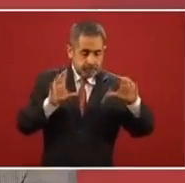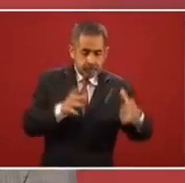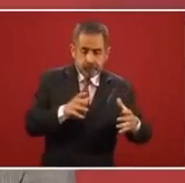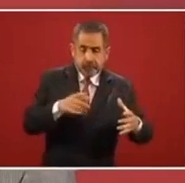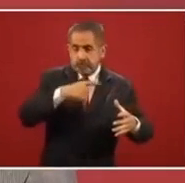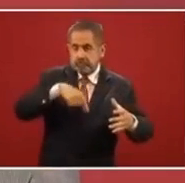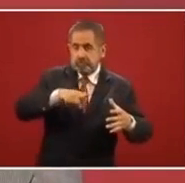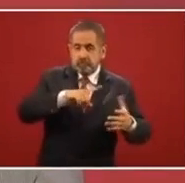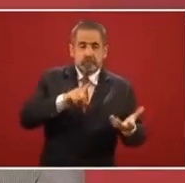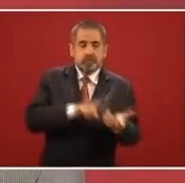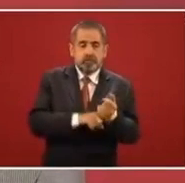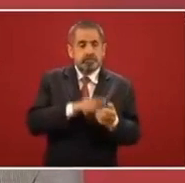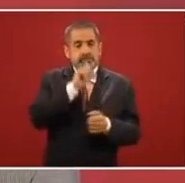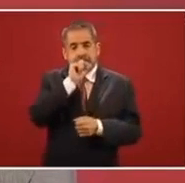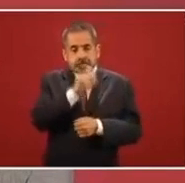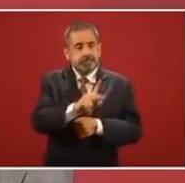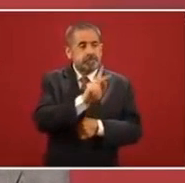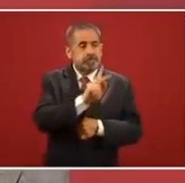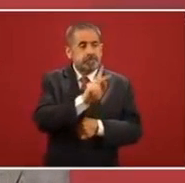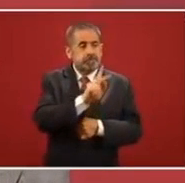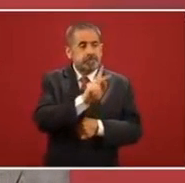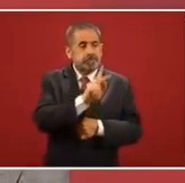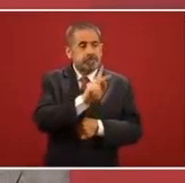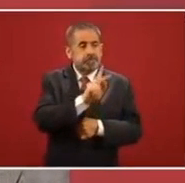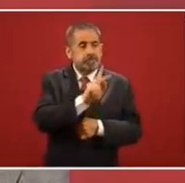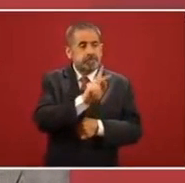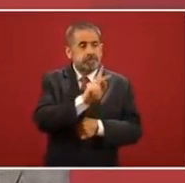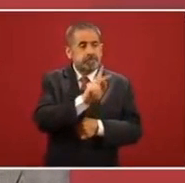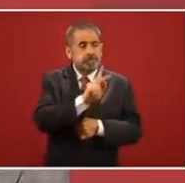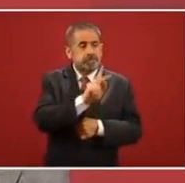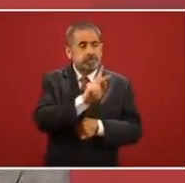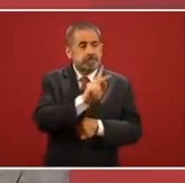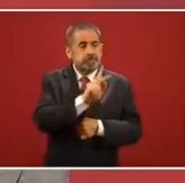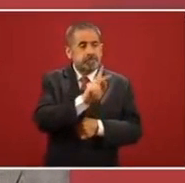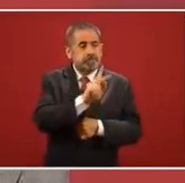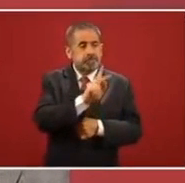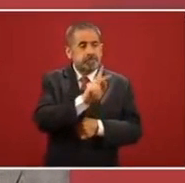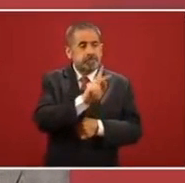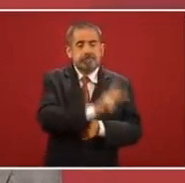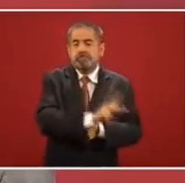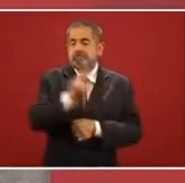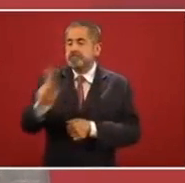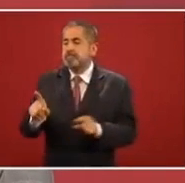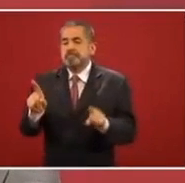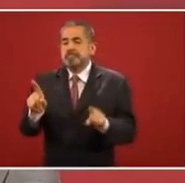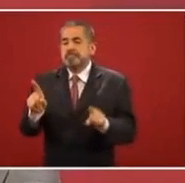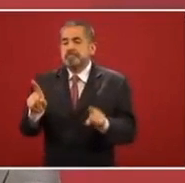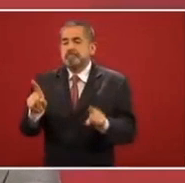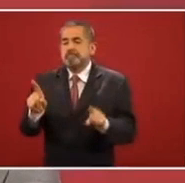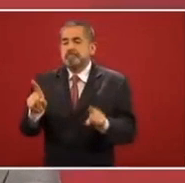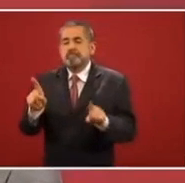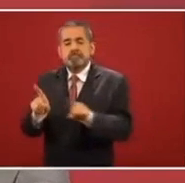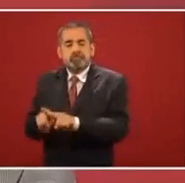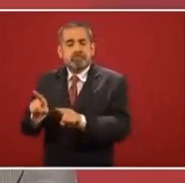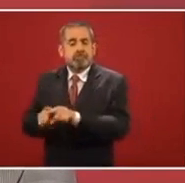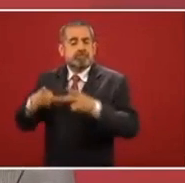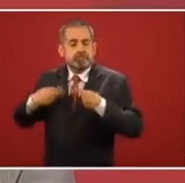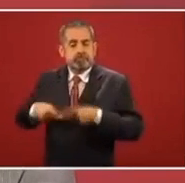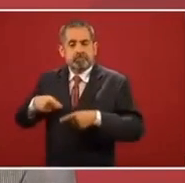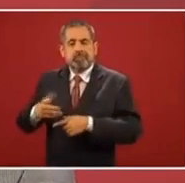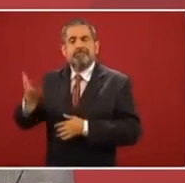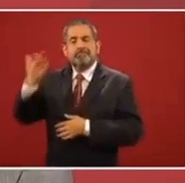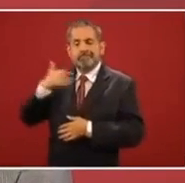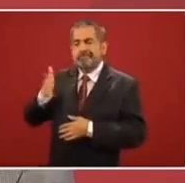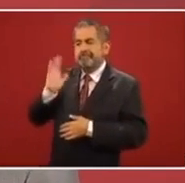son exactamente las mismas instituciones y are the exact same institutions personas and persons que ya